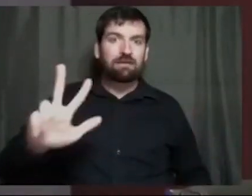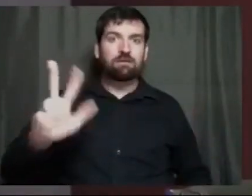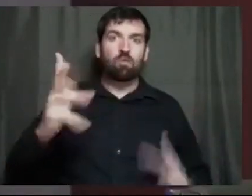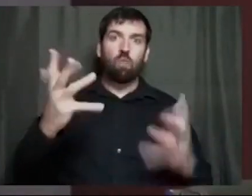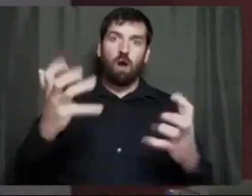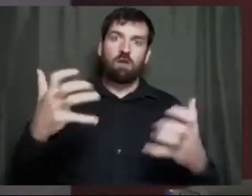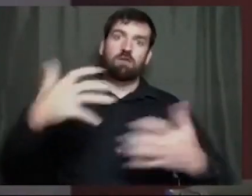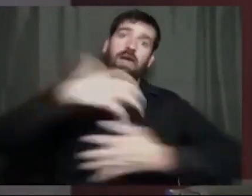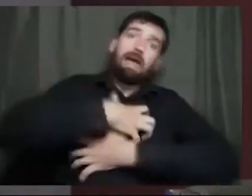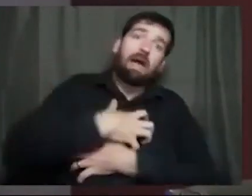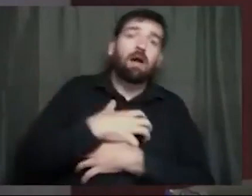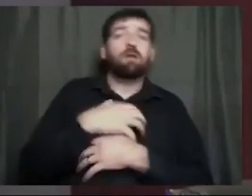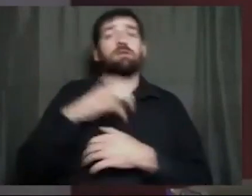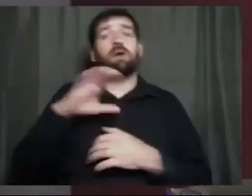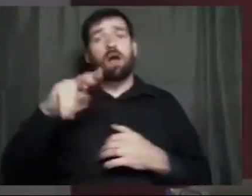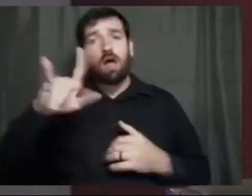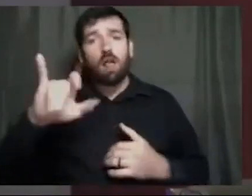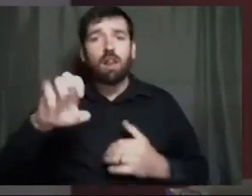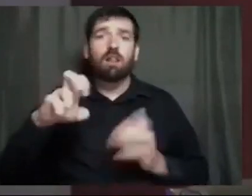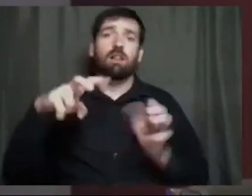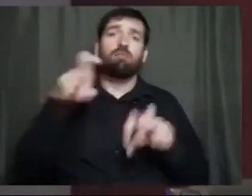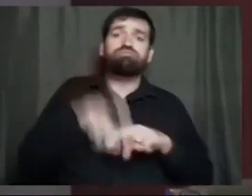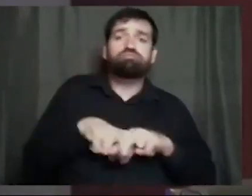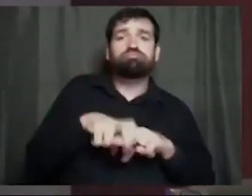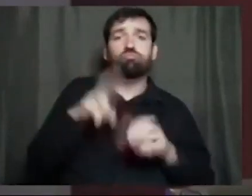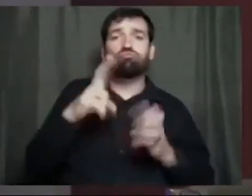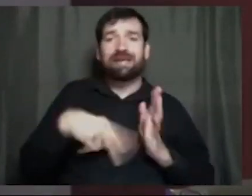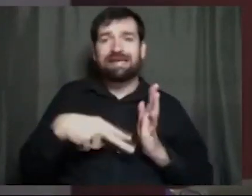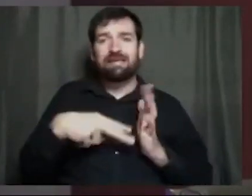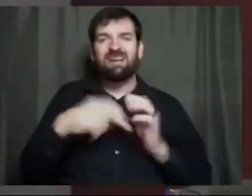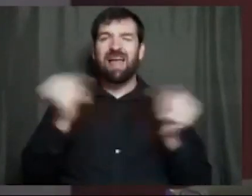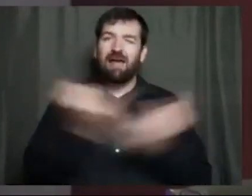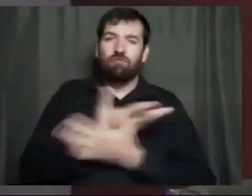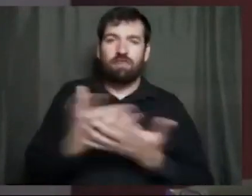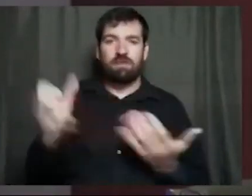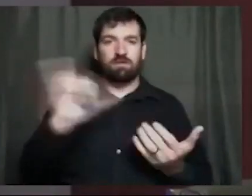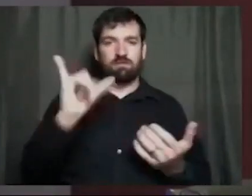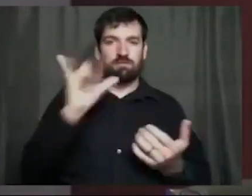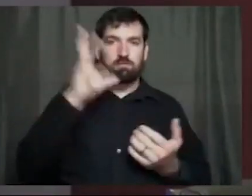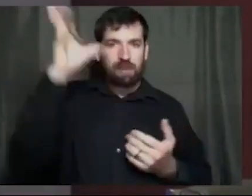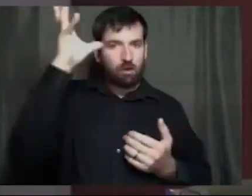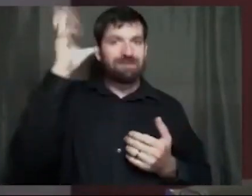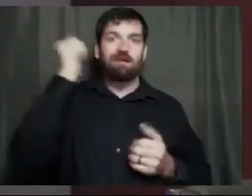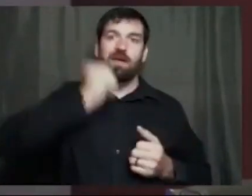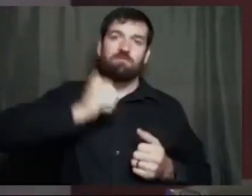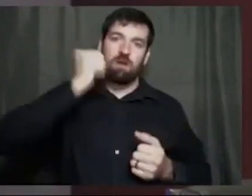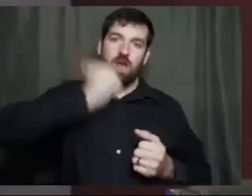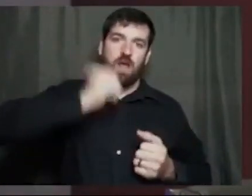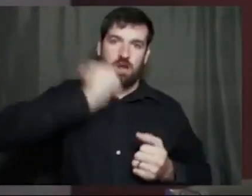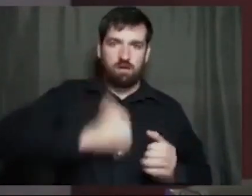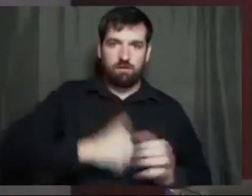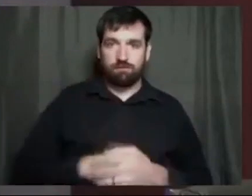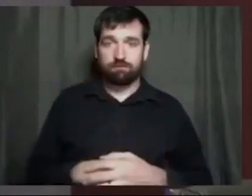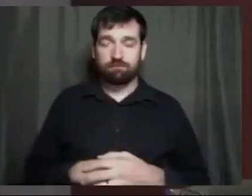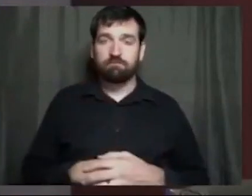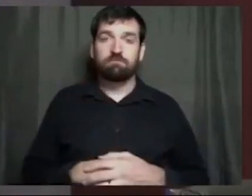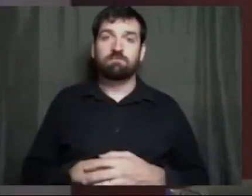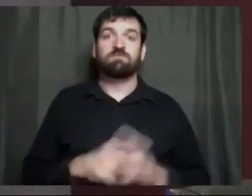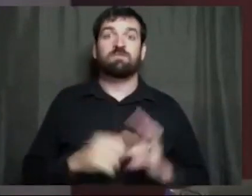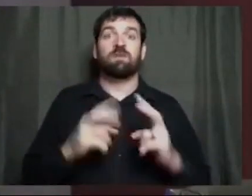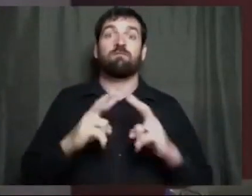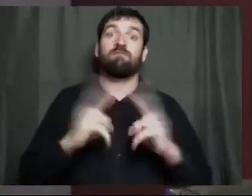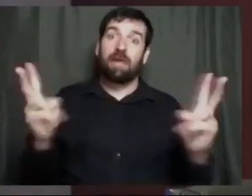and read to and all of the things that you do as a parent every single day. So it's super important to